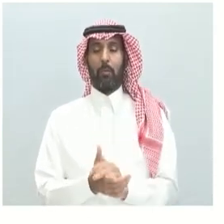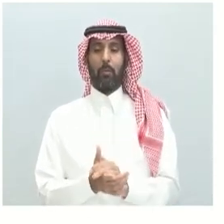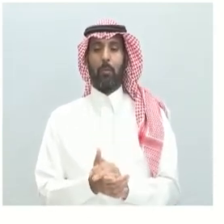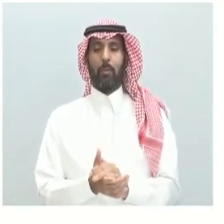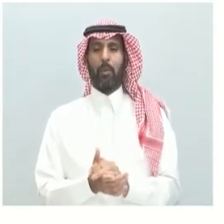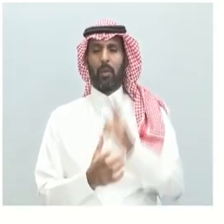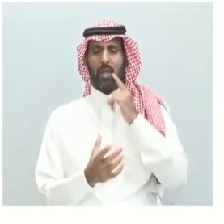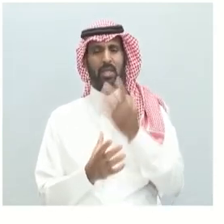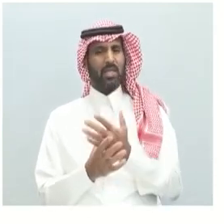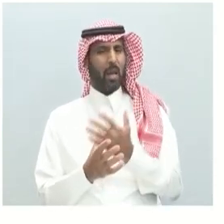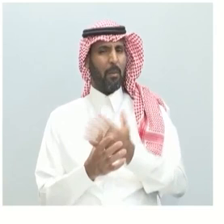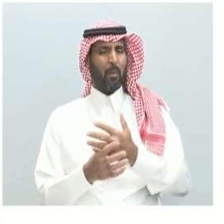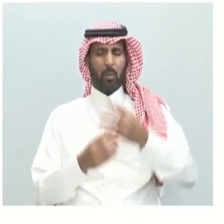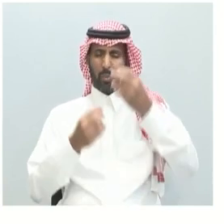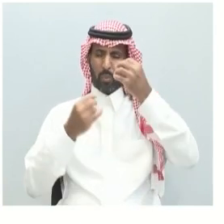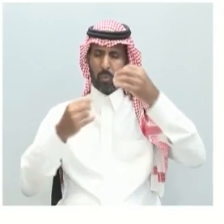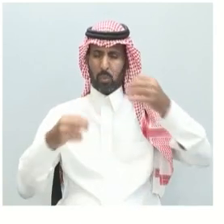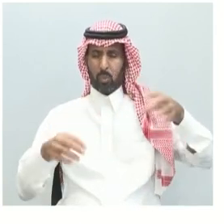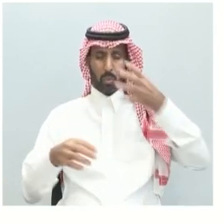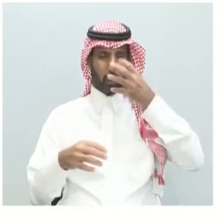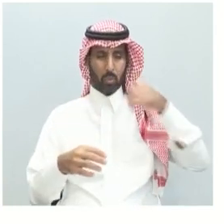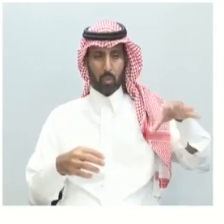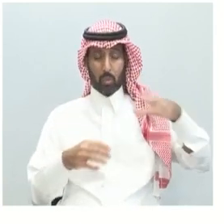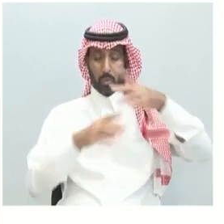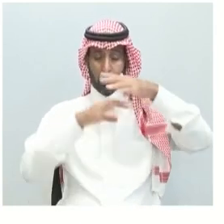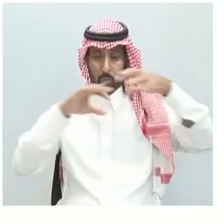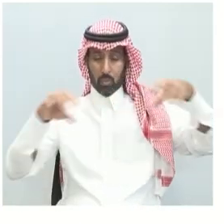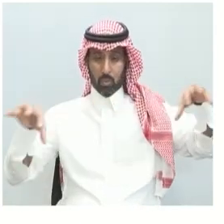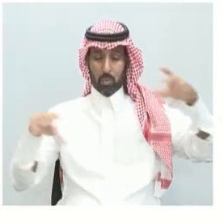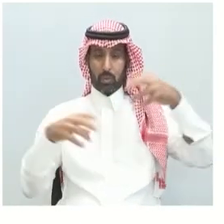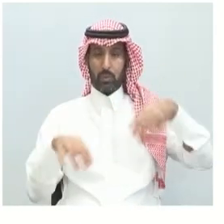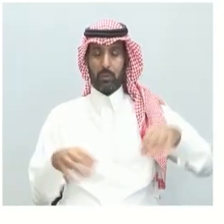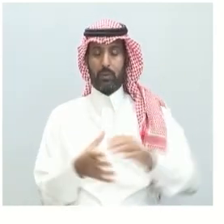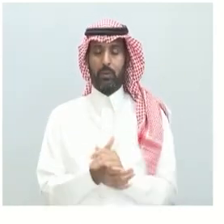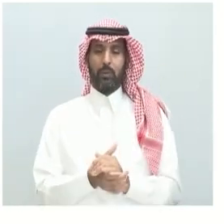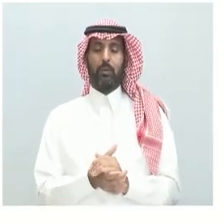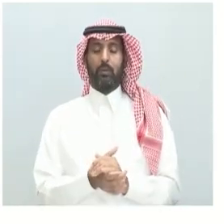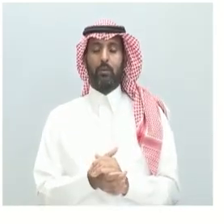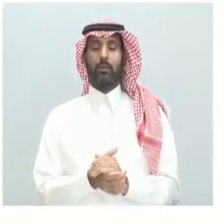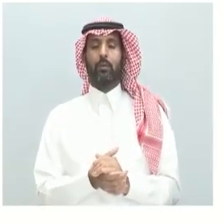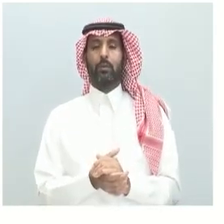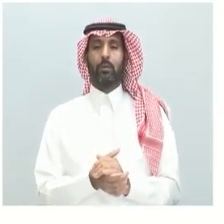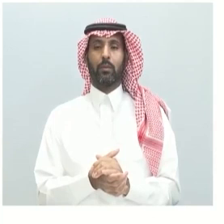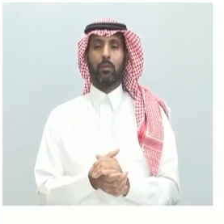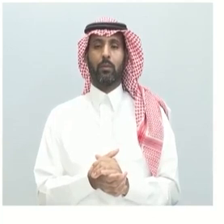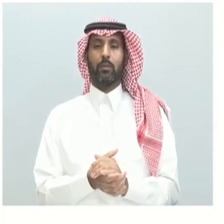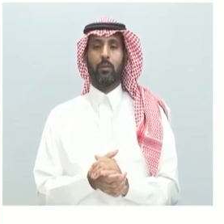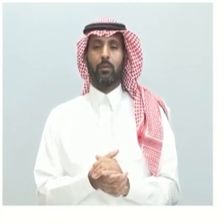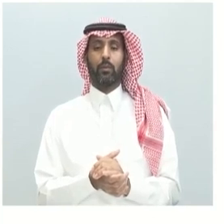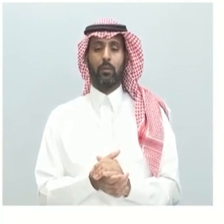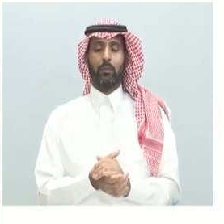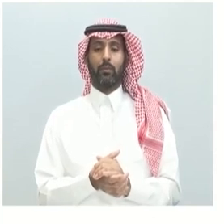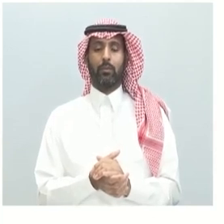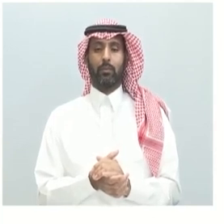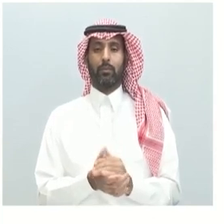This increases, this is a fact here, this is the simple present, a person's carbon footprint on quite